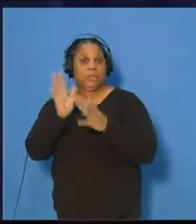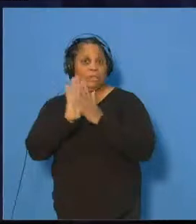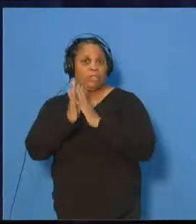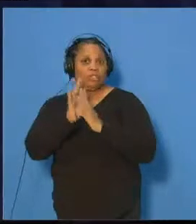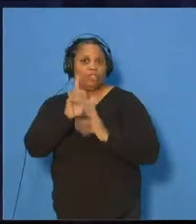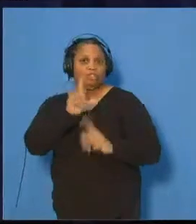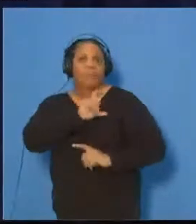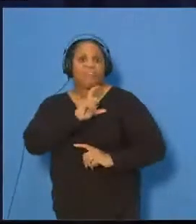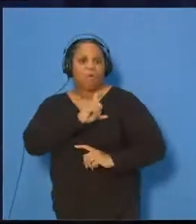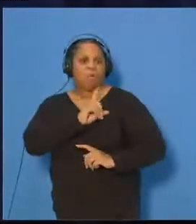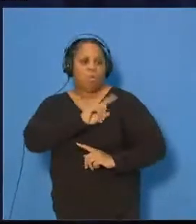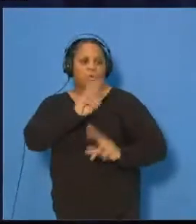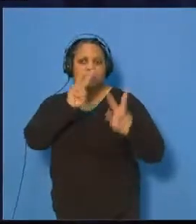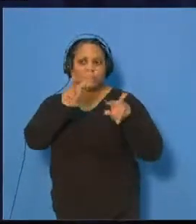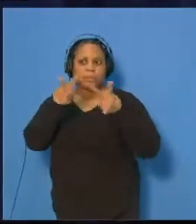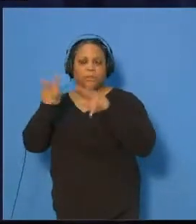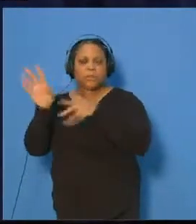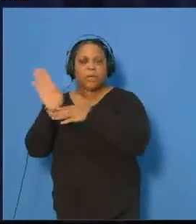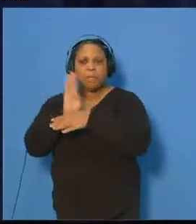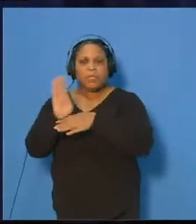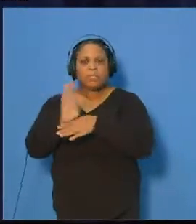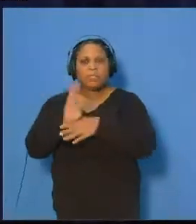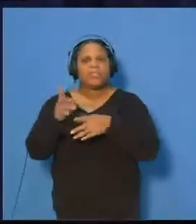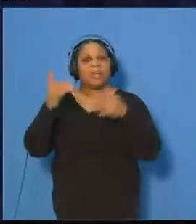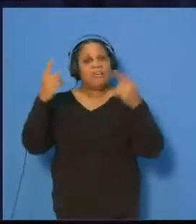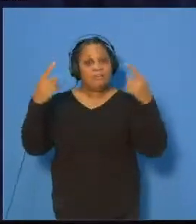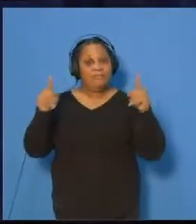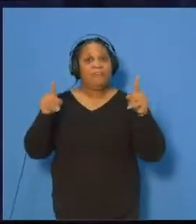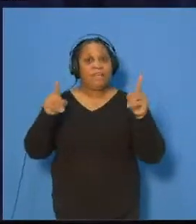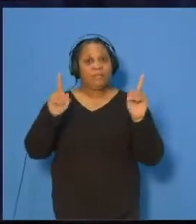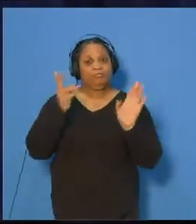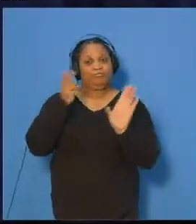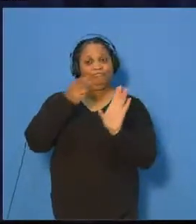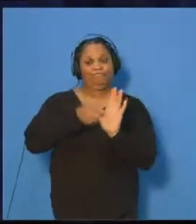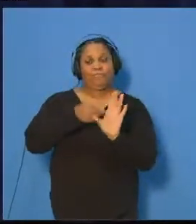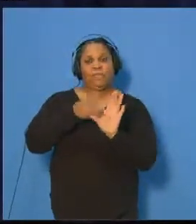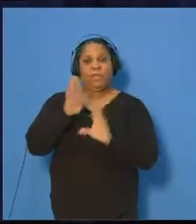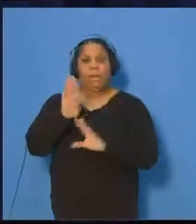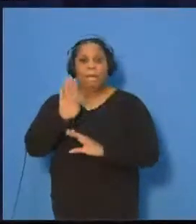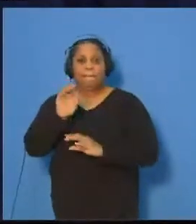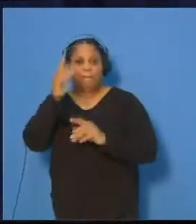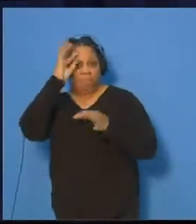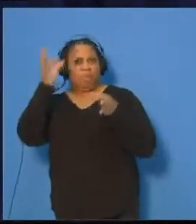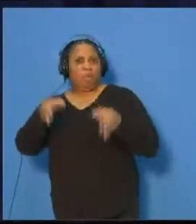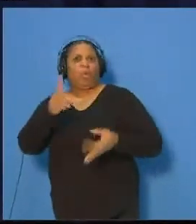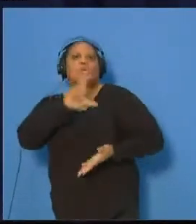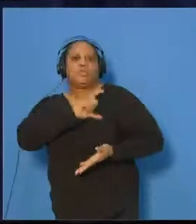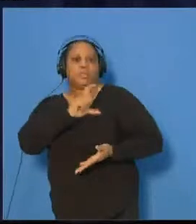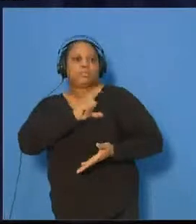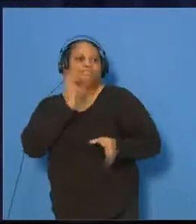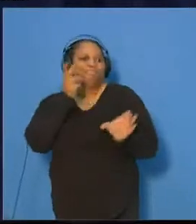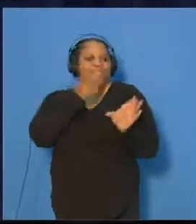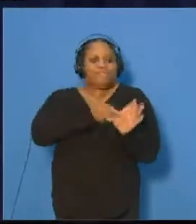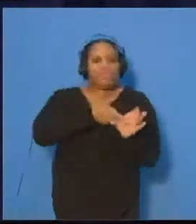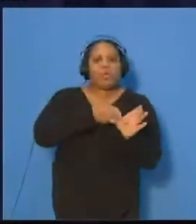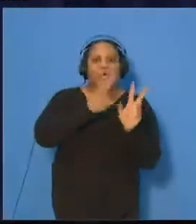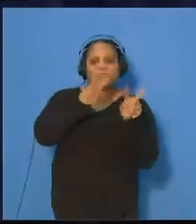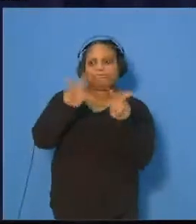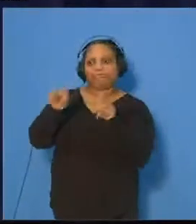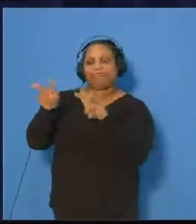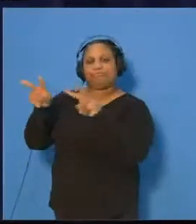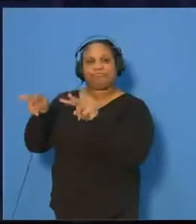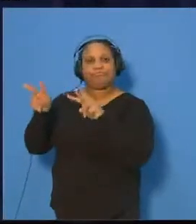specific businesses. We're in the final stages of getting permission for the bailiffs to join the cadre of people that are going around. And so at